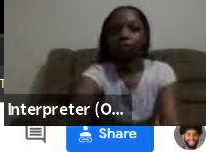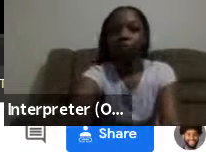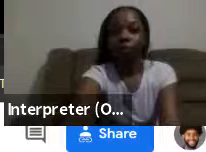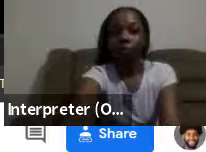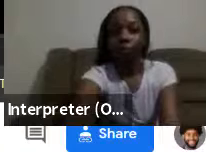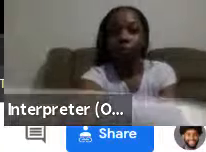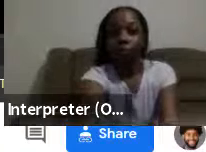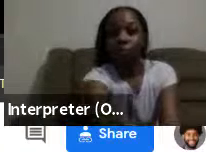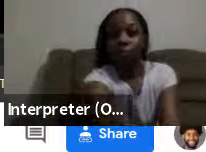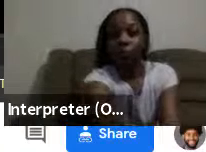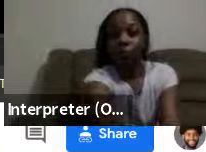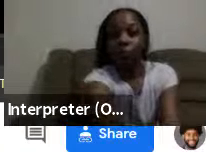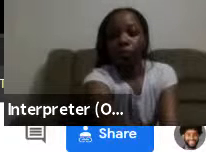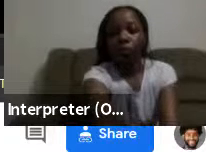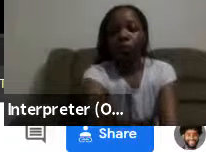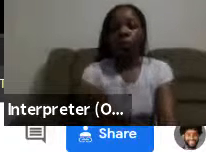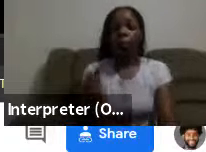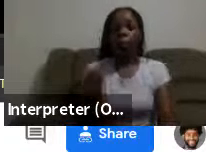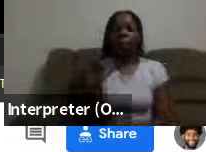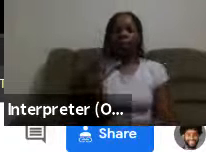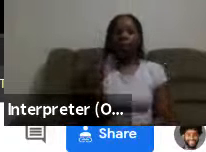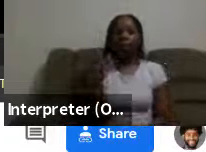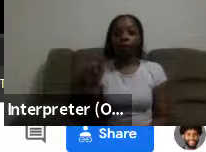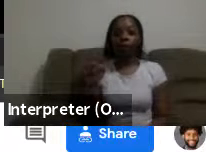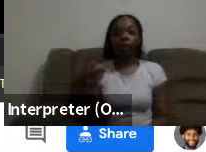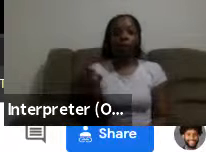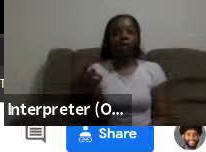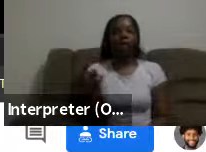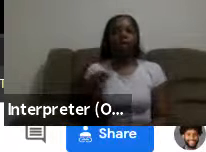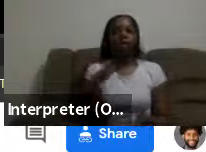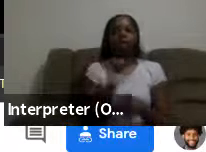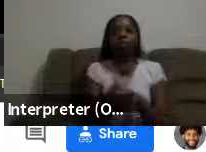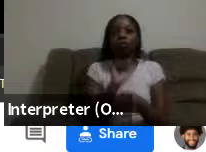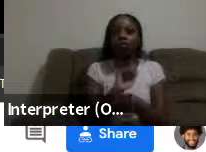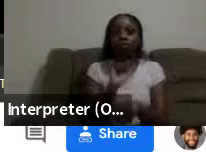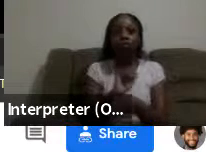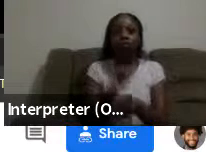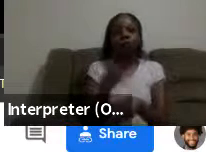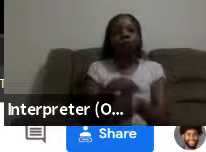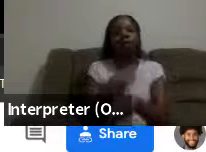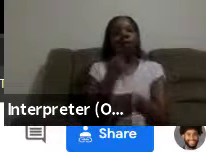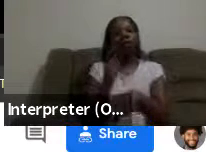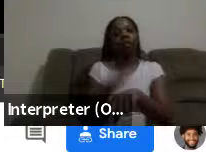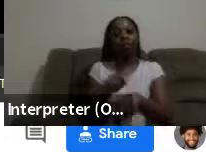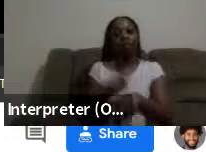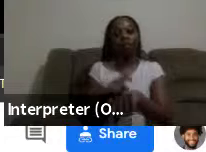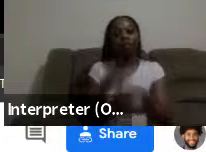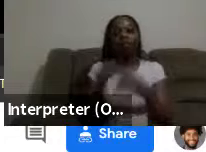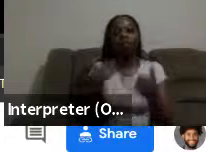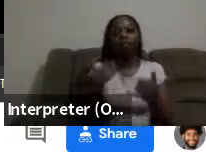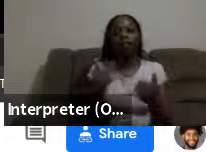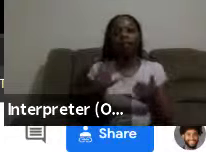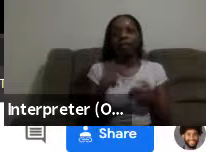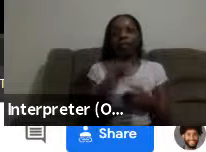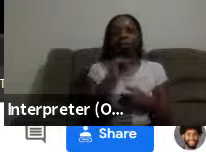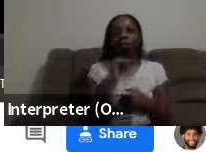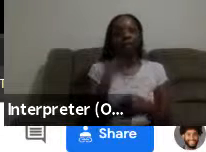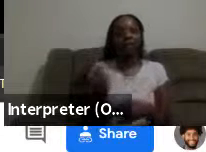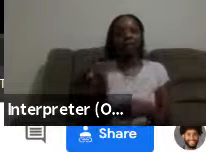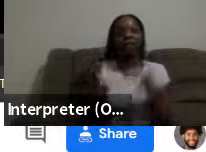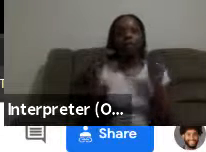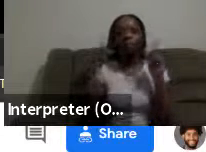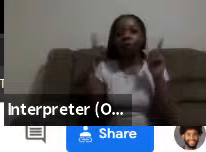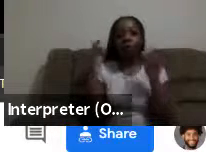Milan has been working on this for a while now. So it isn't something he just woke up and said this is what we're gonna do. And